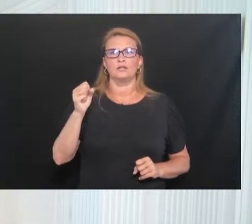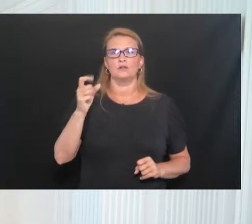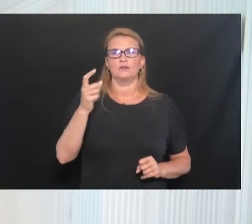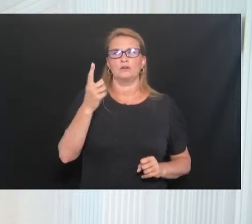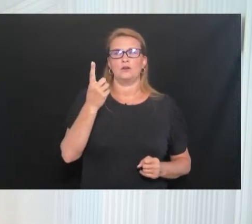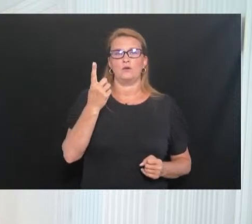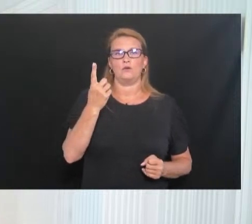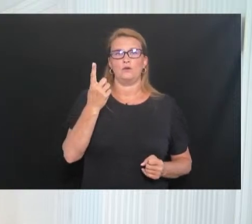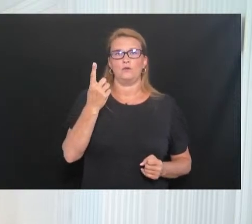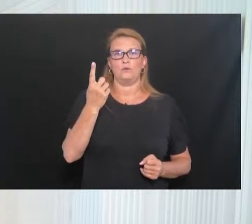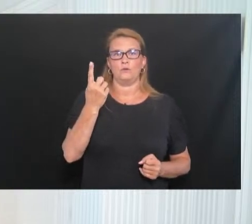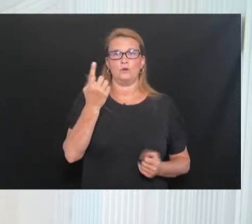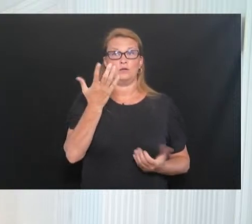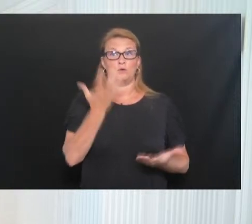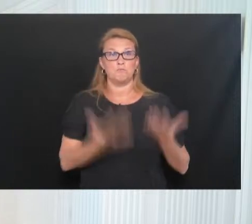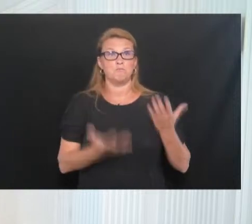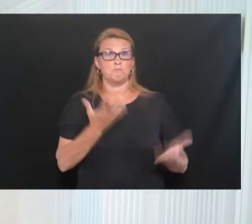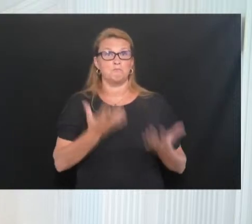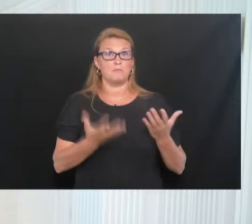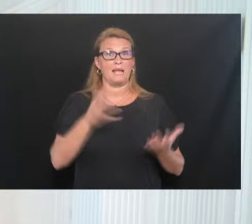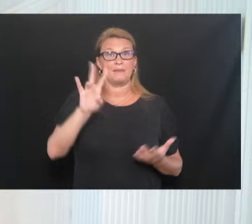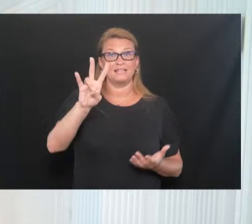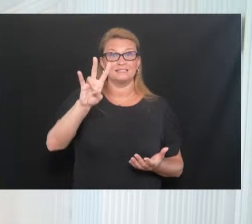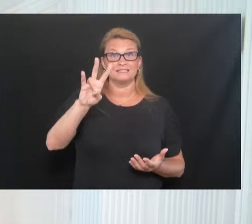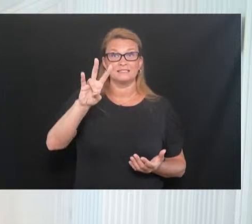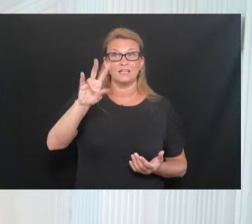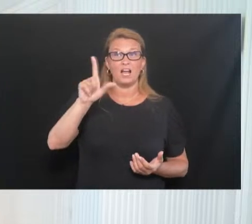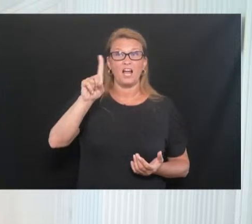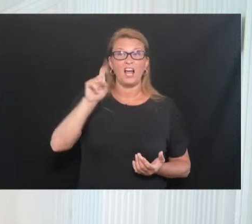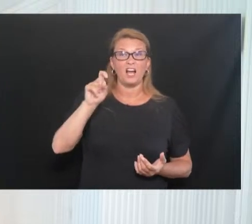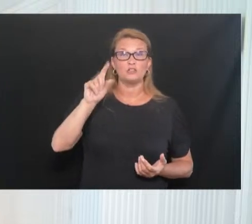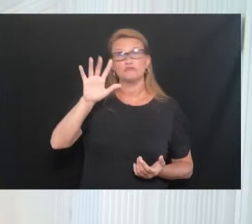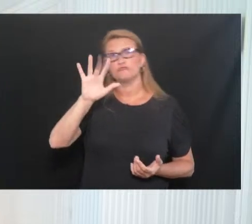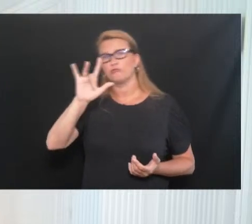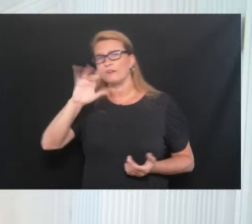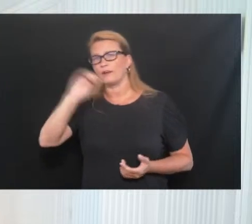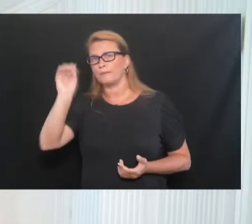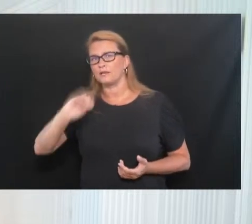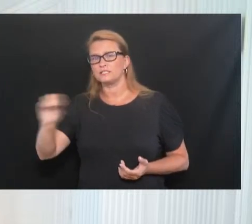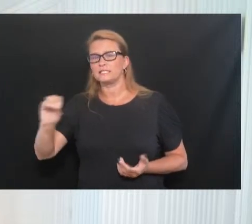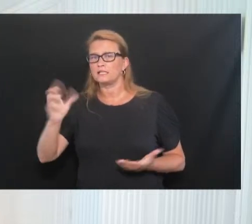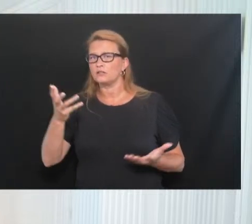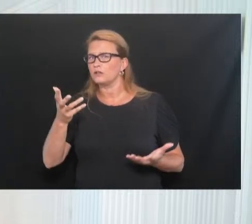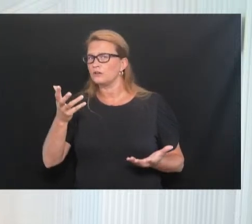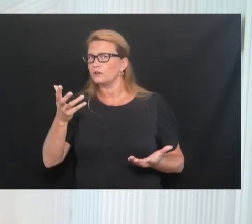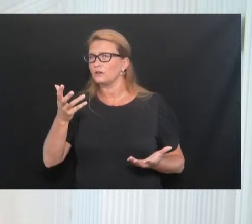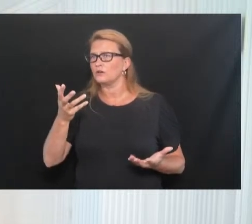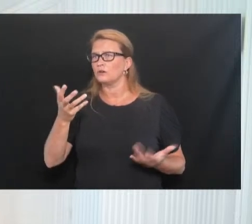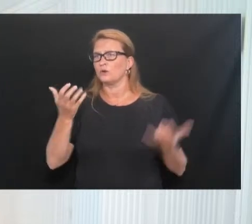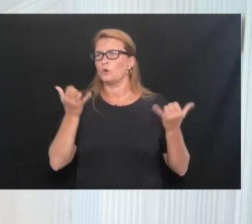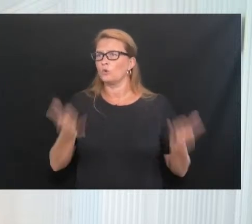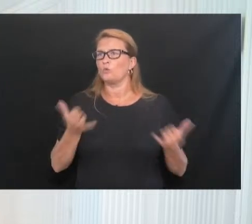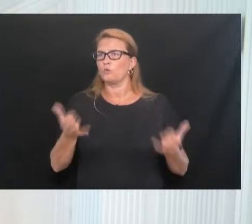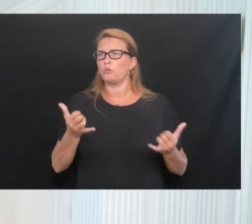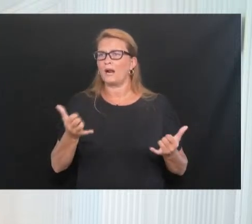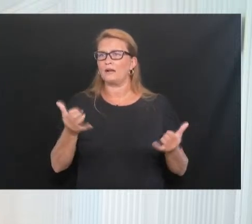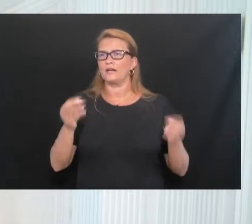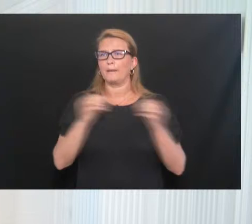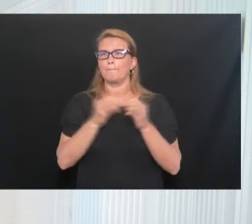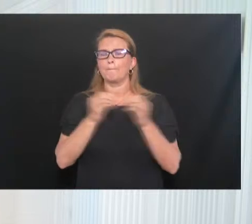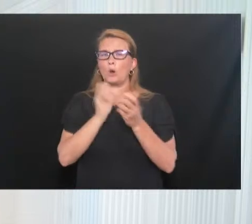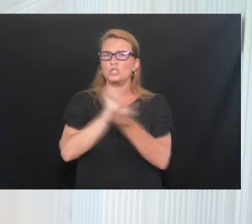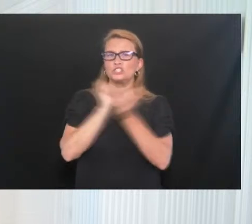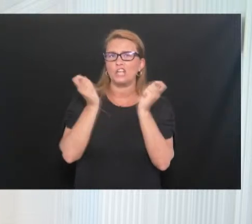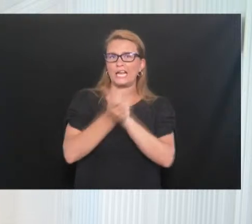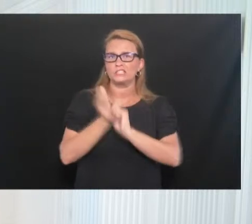up, like they said, 125% with Delta variants. So are there any plans right now to put more mitigation strategies in